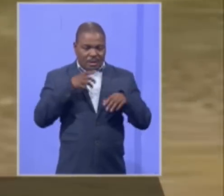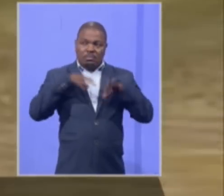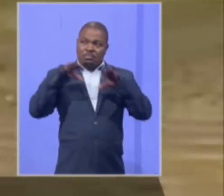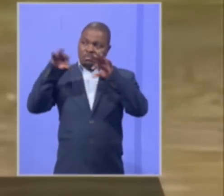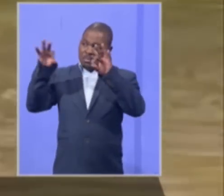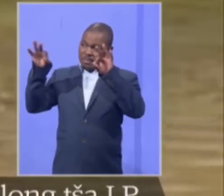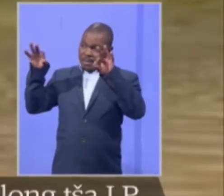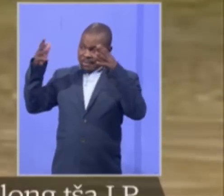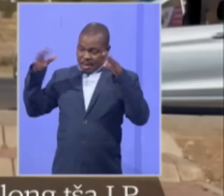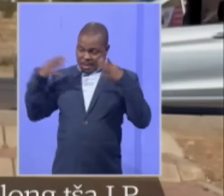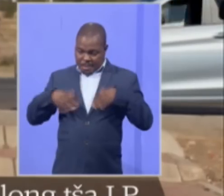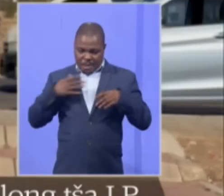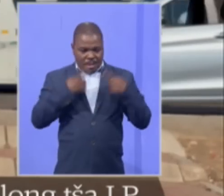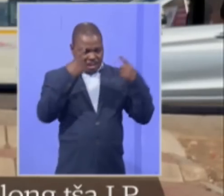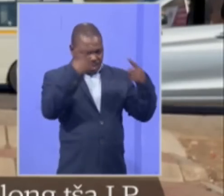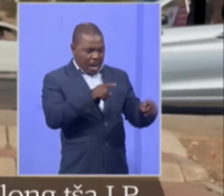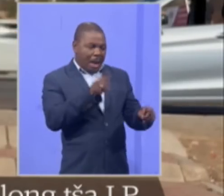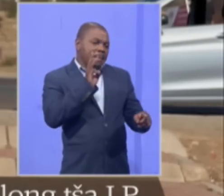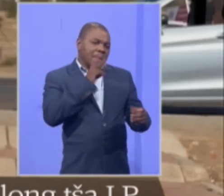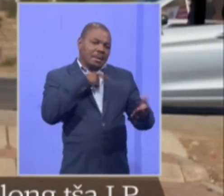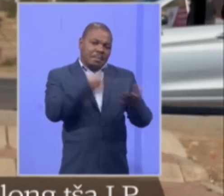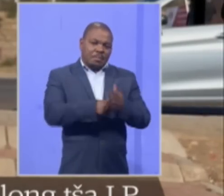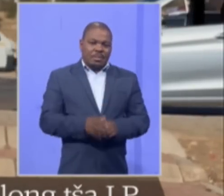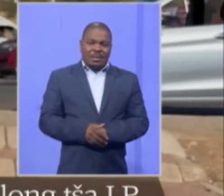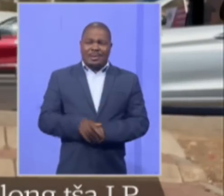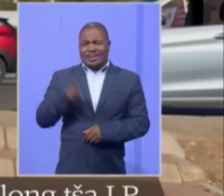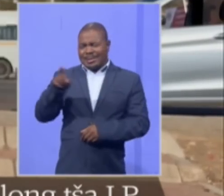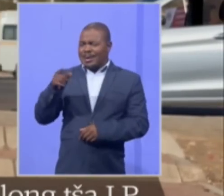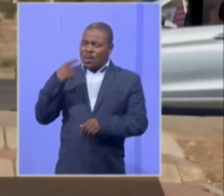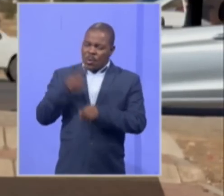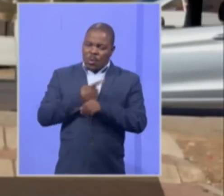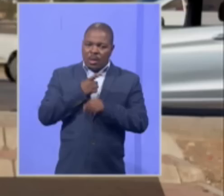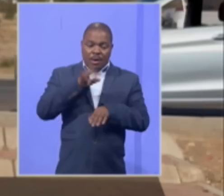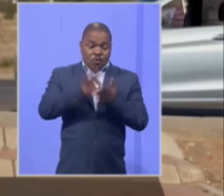bua re tlo reka metsi ka monokeng ba re tlhokomele ba se ka forenya ka tšatši la diboutu fela